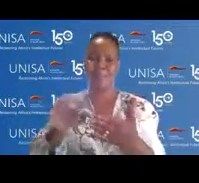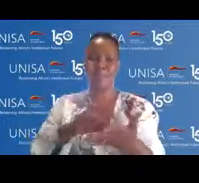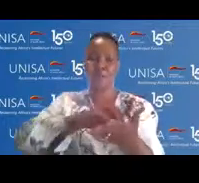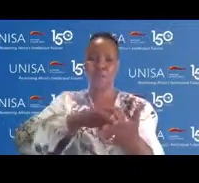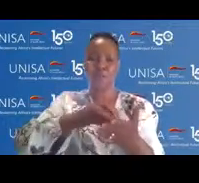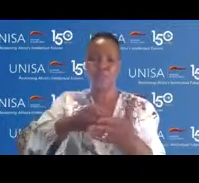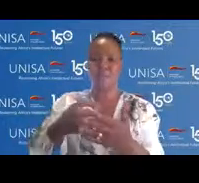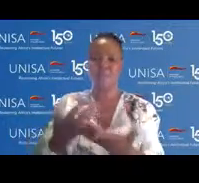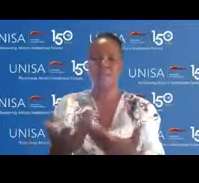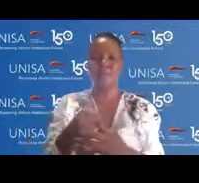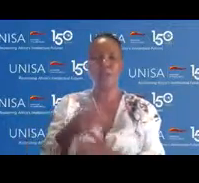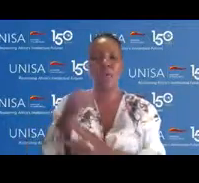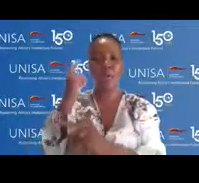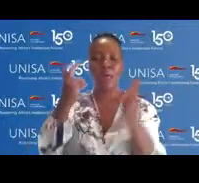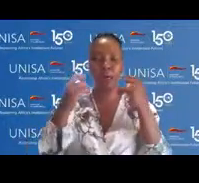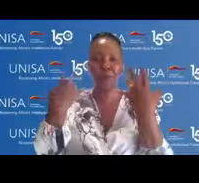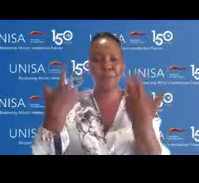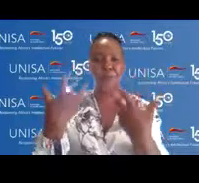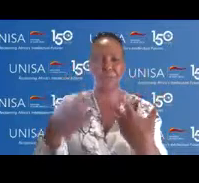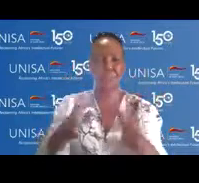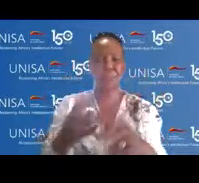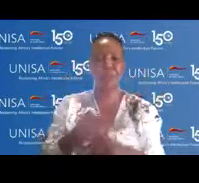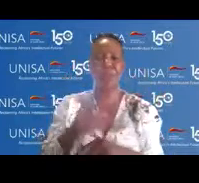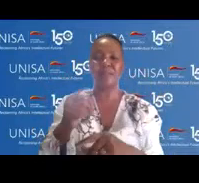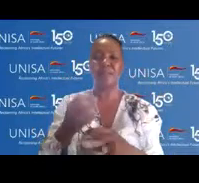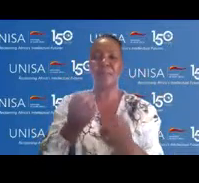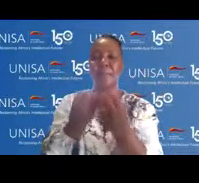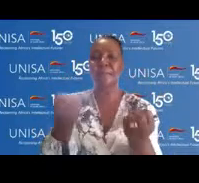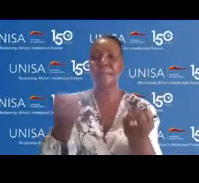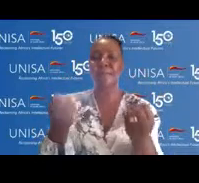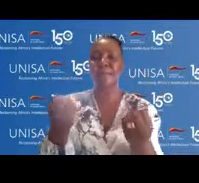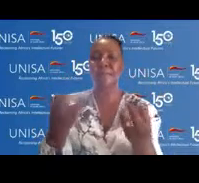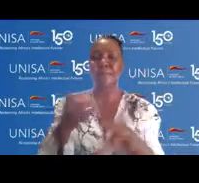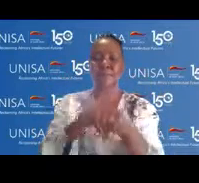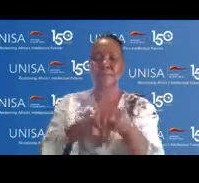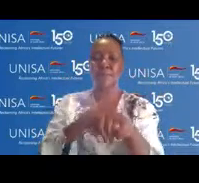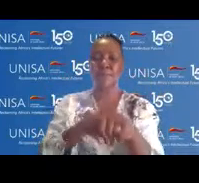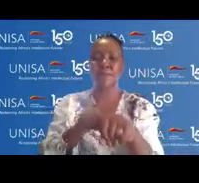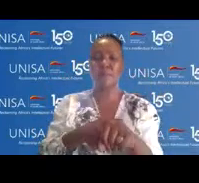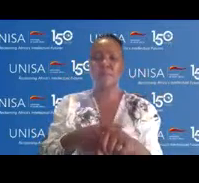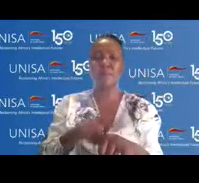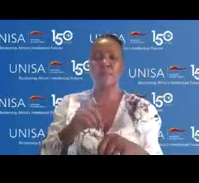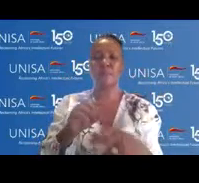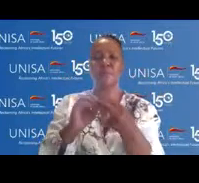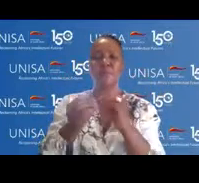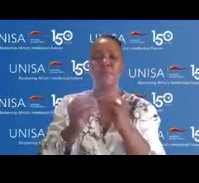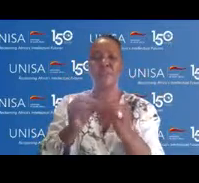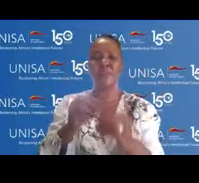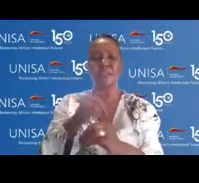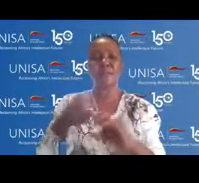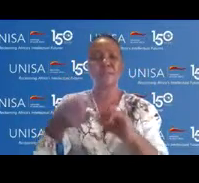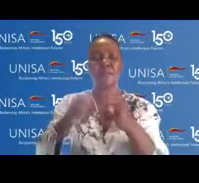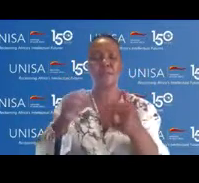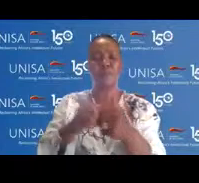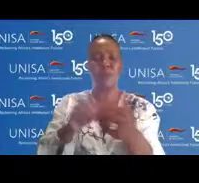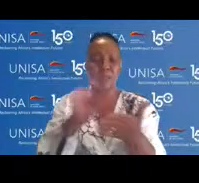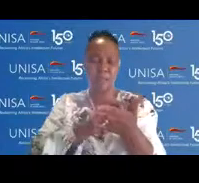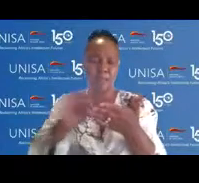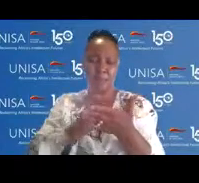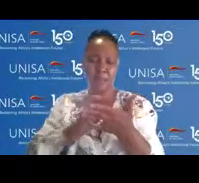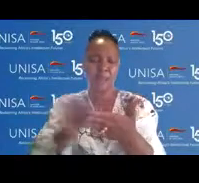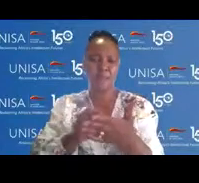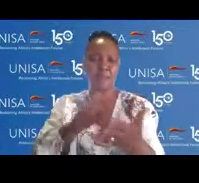heard or seen this like a billion times where people say, no, to fix the problem, just clear your cookies. Okay, how do we do that? How do we clear